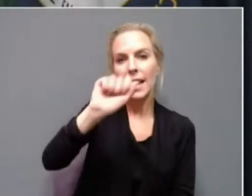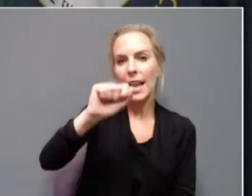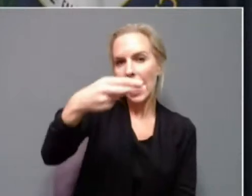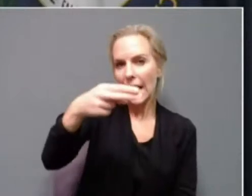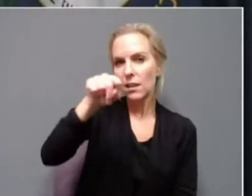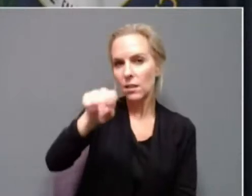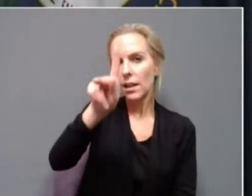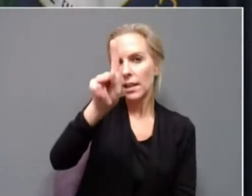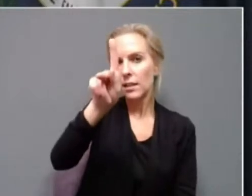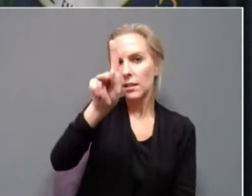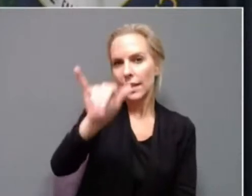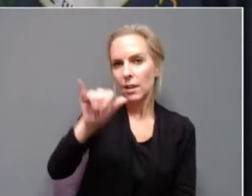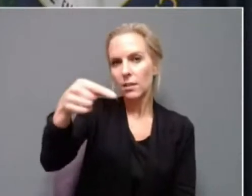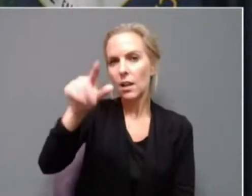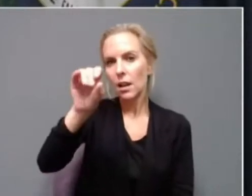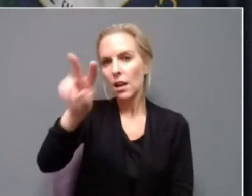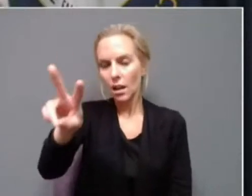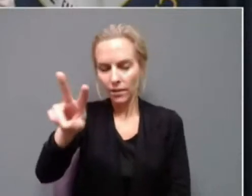tah.ky.gov.